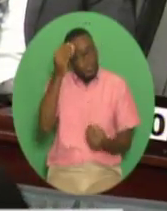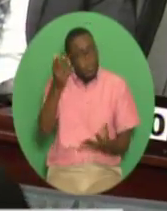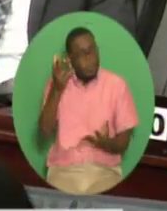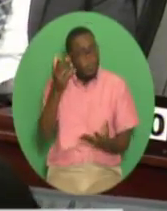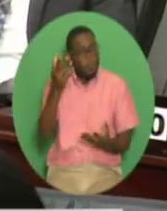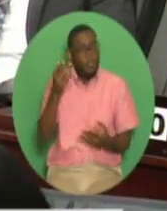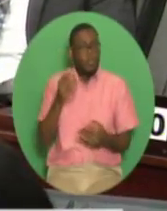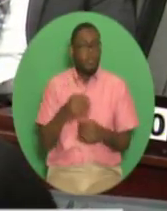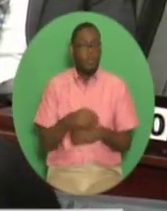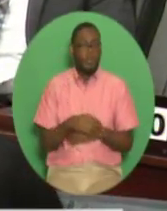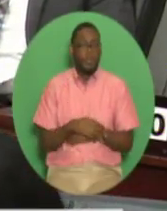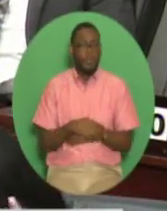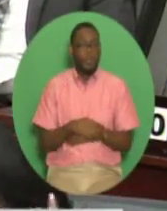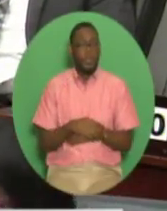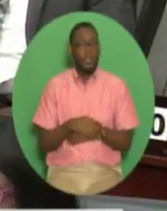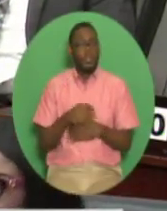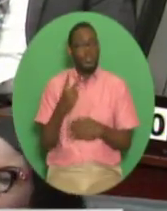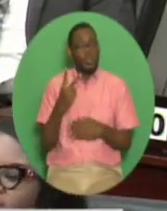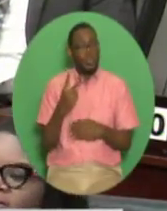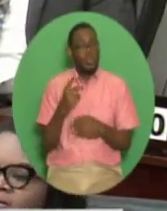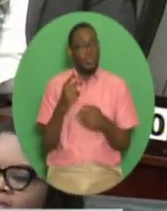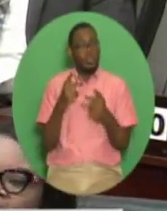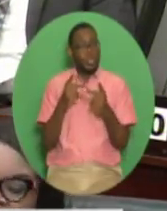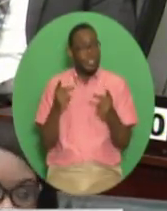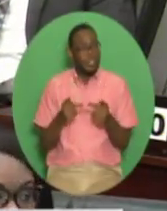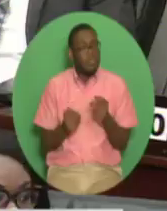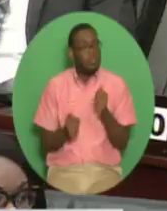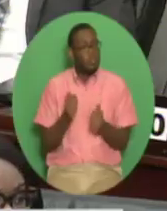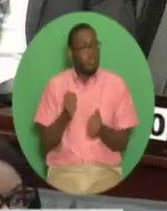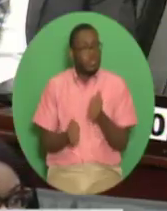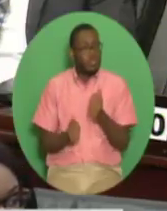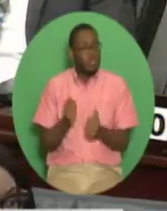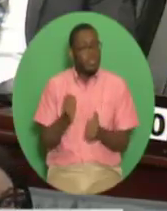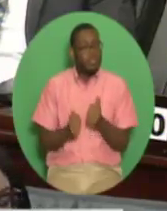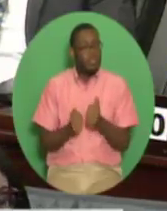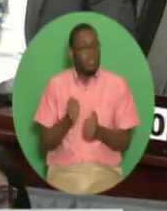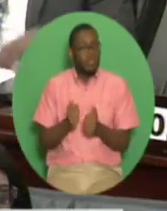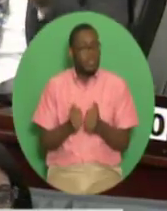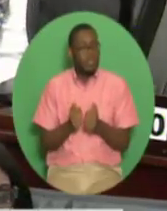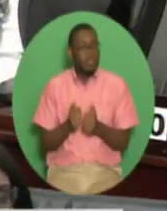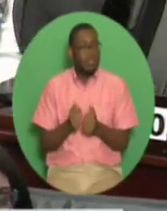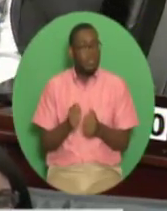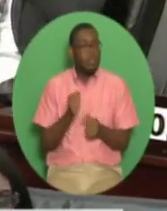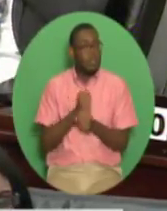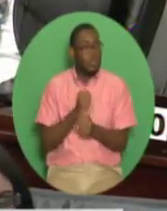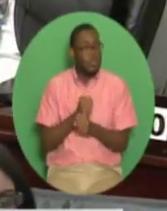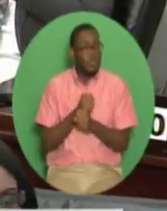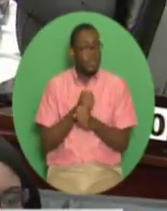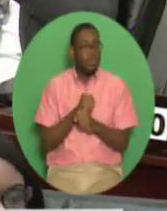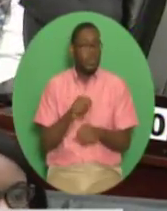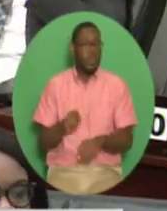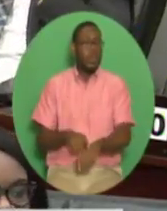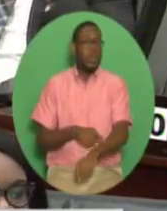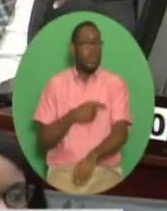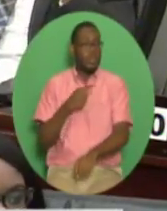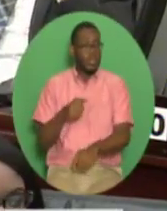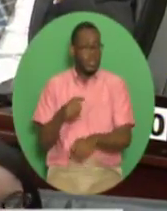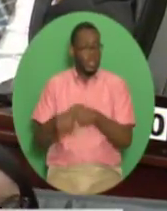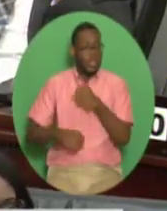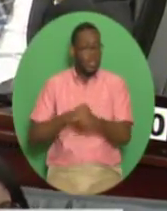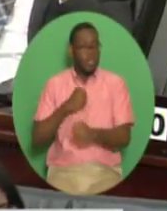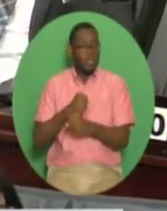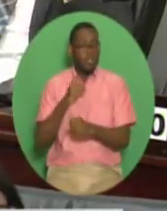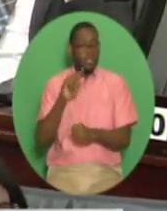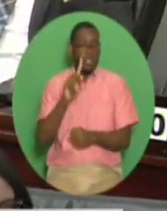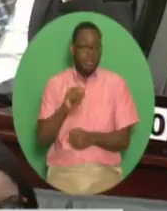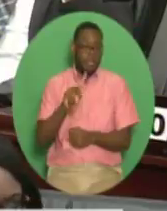out just two of the institutions that have been doing human service in the areas of technical